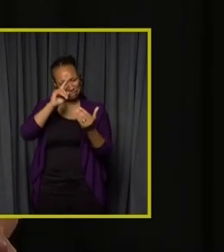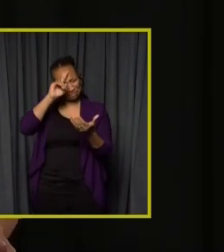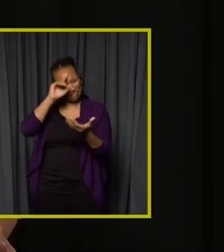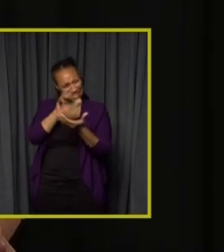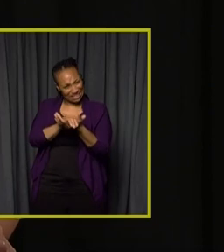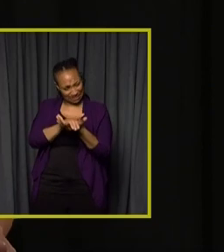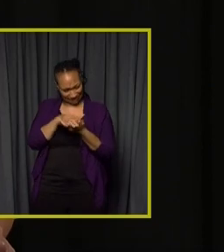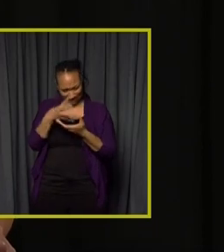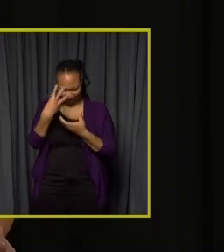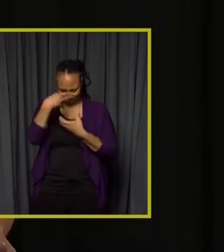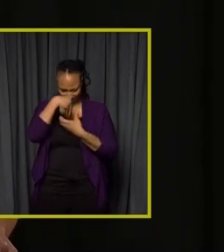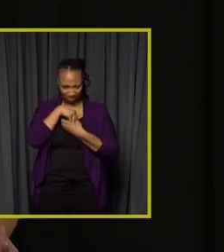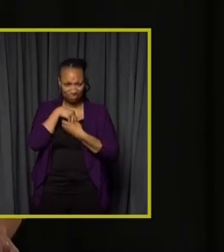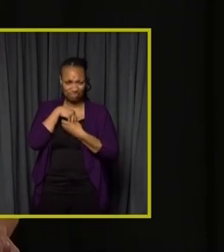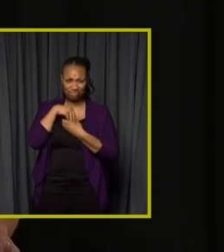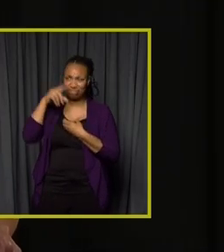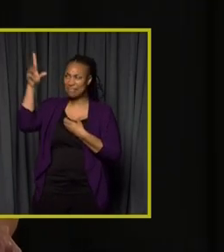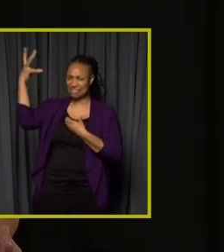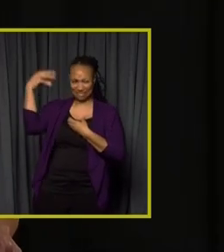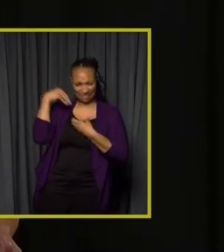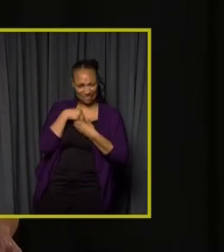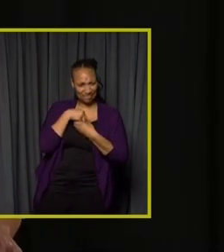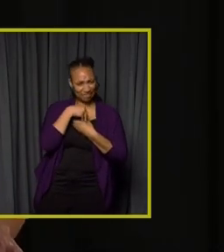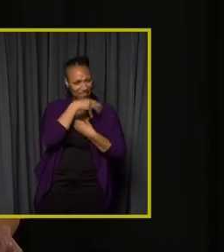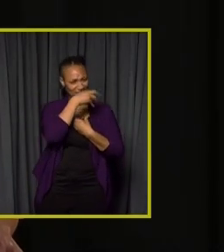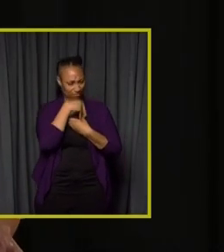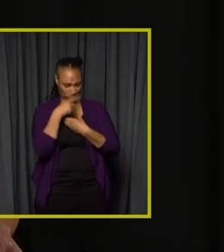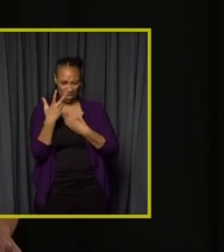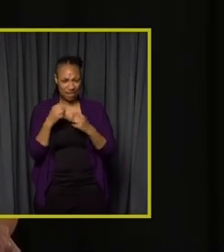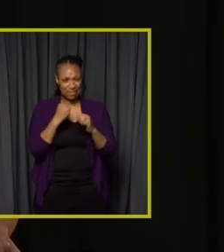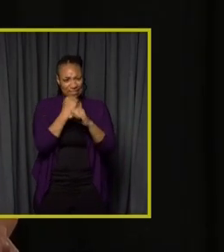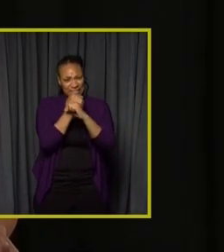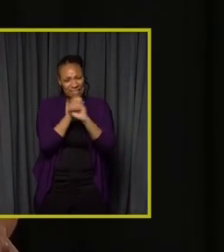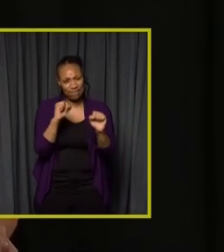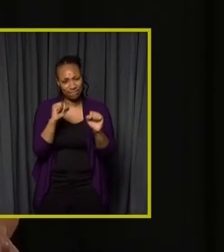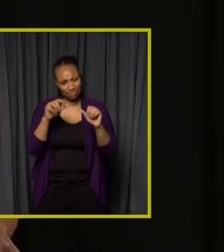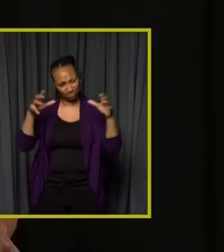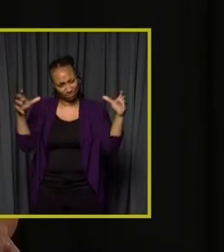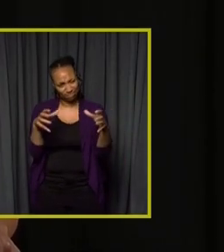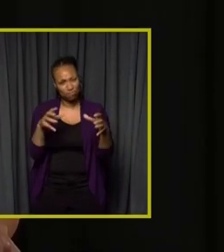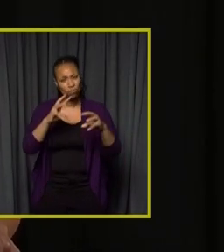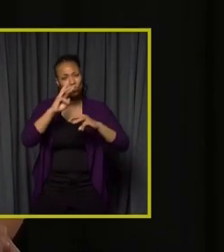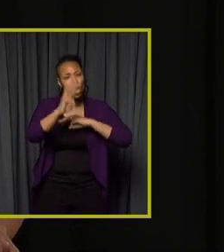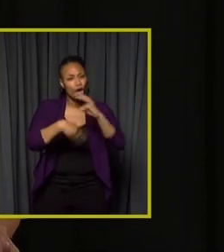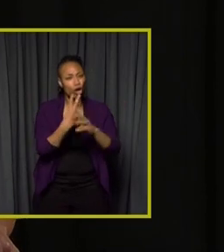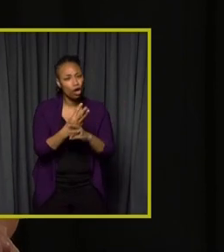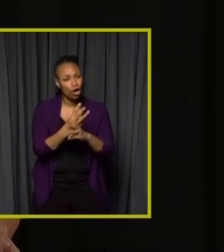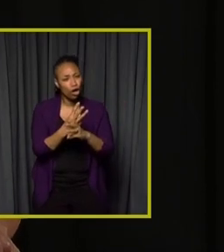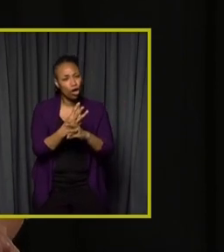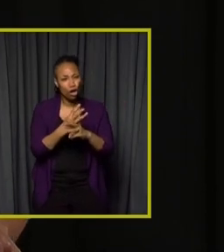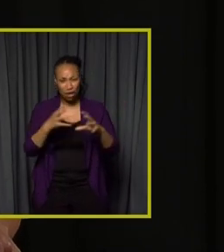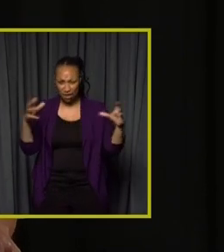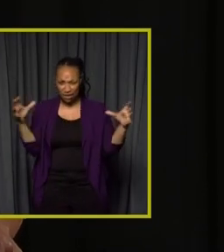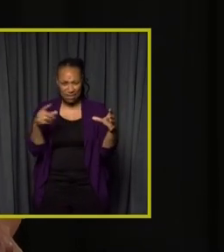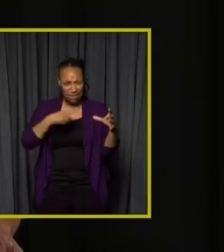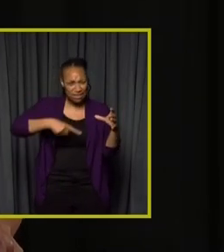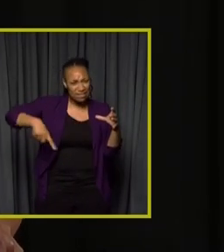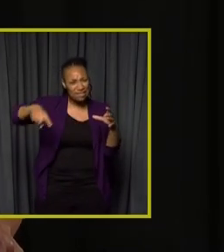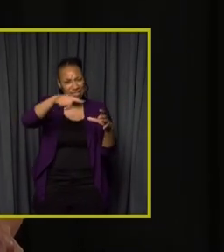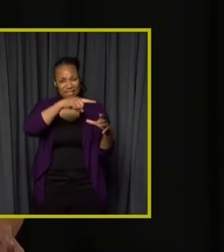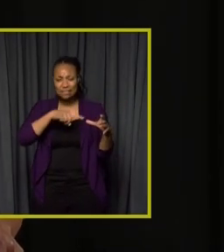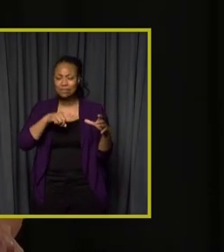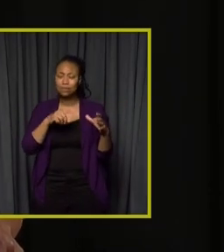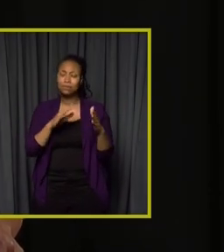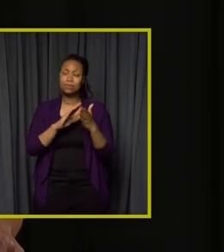we can save the planet, demilitarize our world, and actually